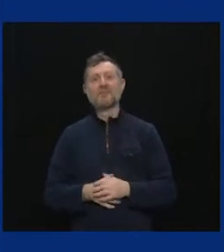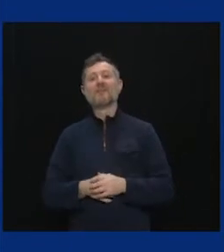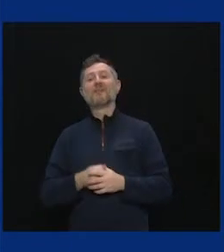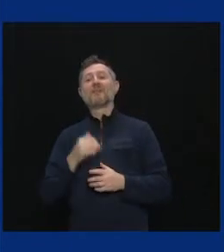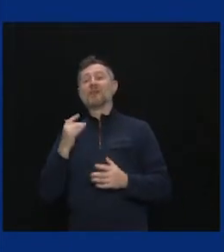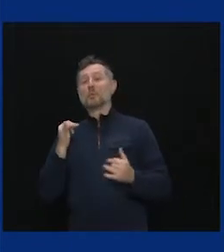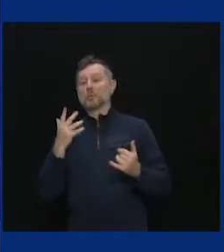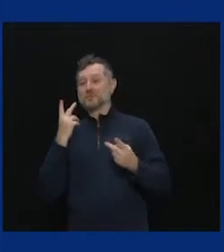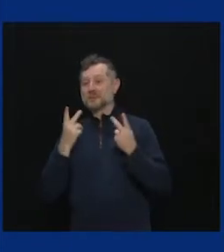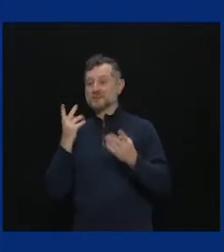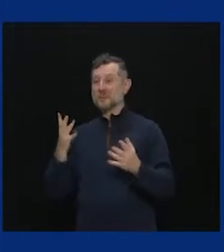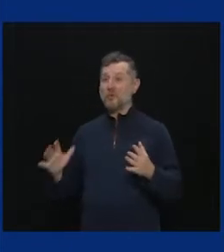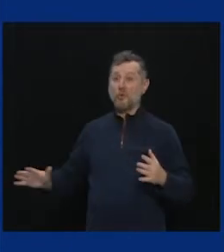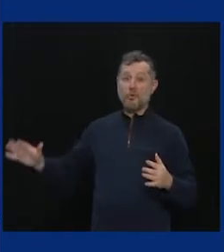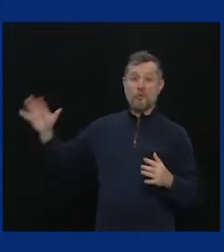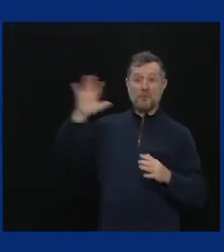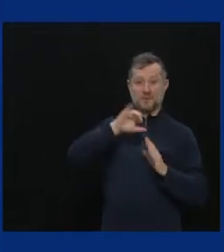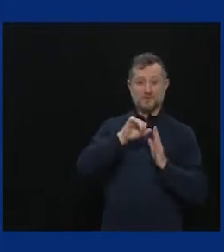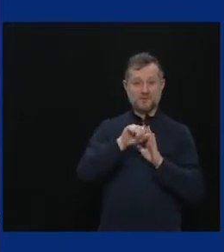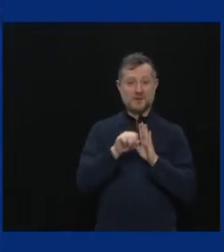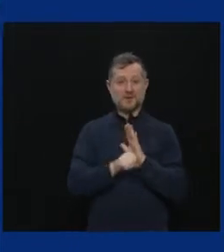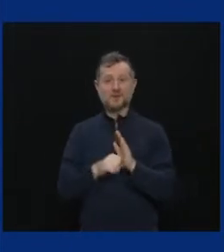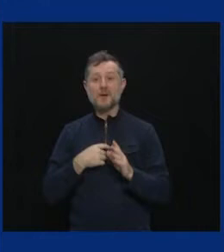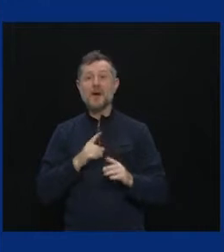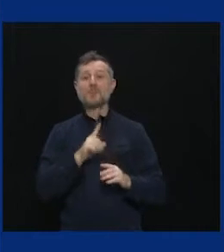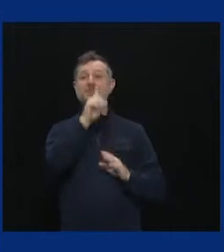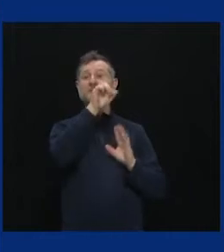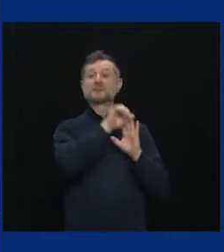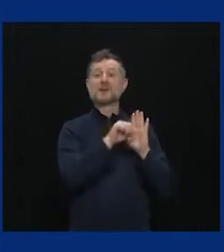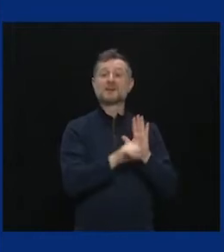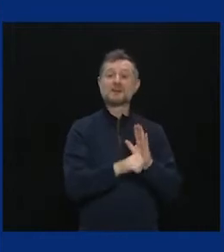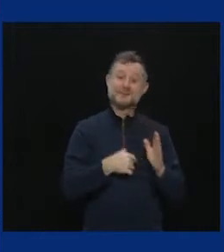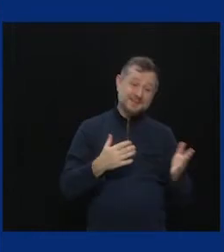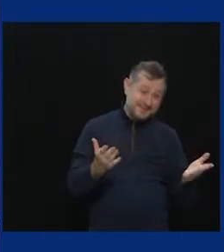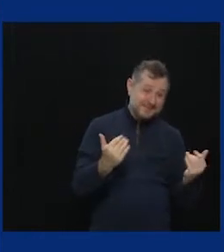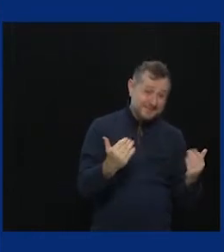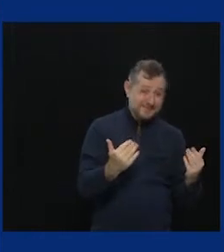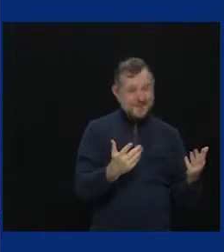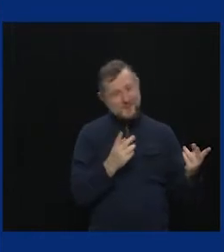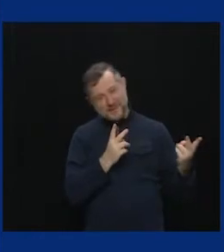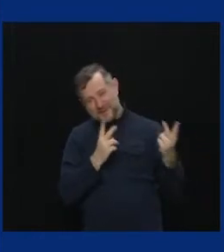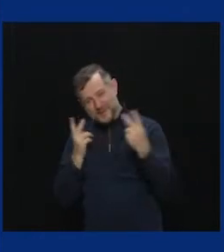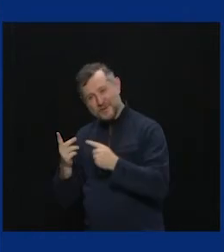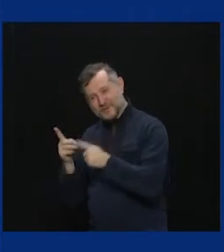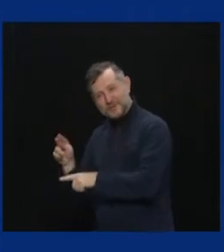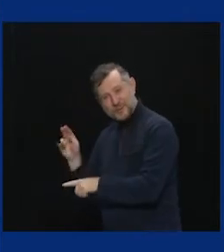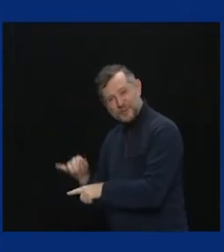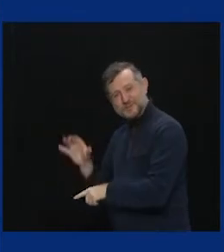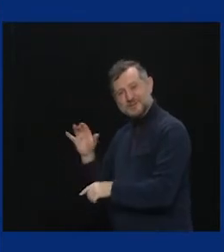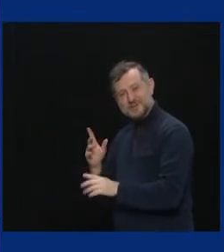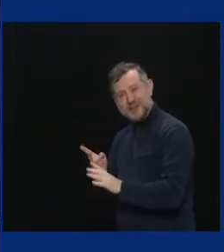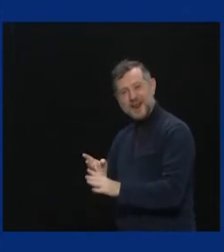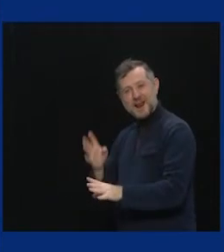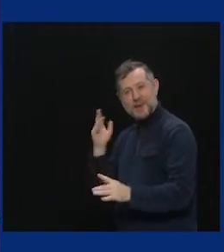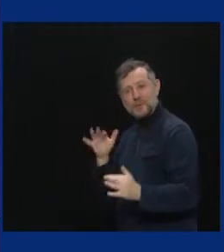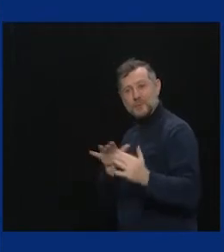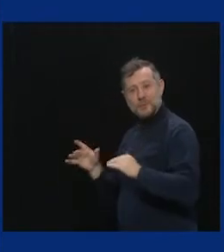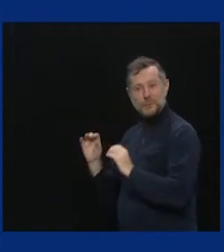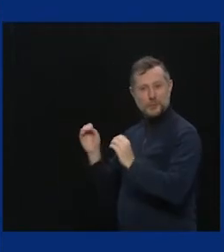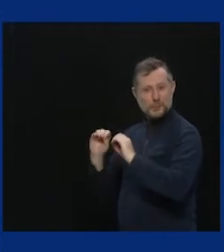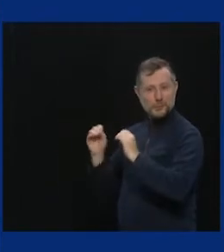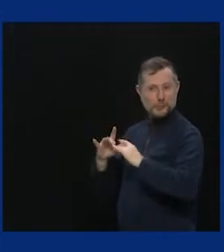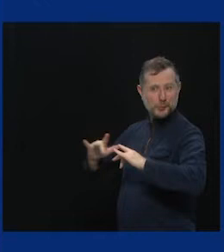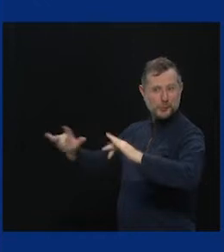tourism roundtables. I was upstate saying, come on, friends, if you ever wanted to visit New York City, the lines aren't long. Statue of Liberty hasn't gone anywhere. There's